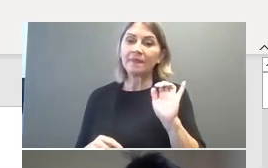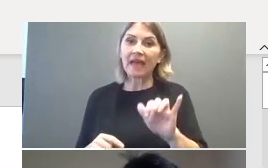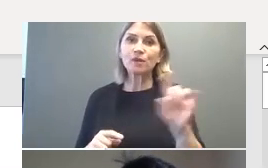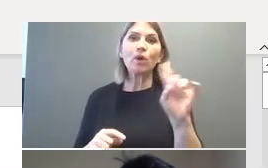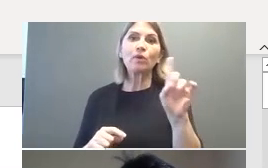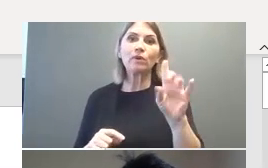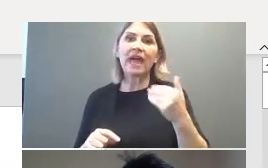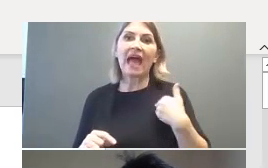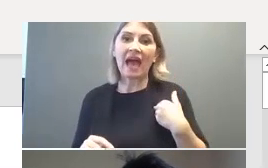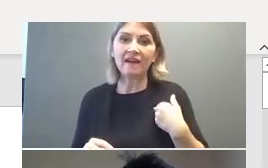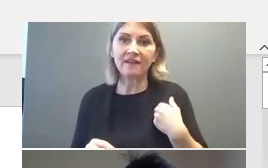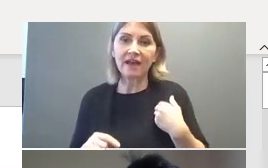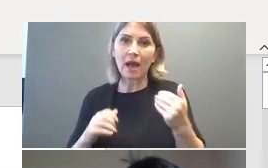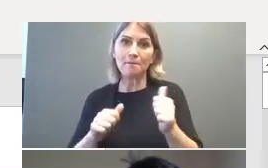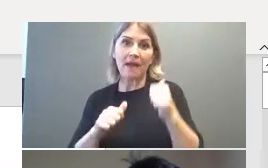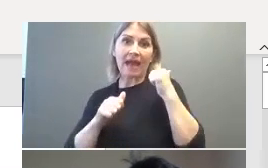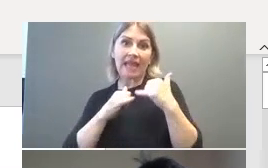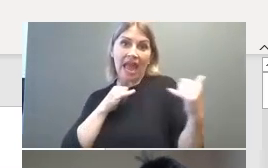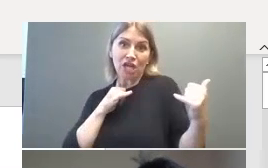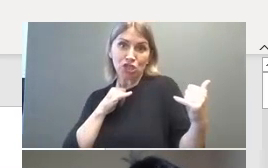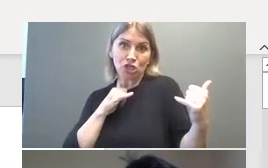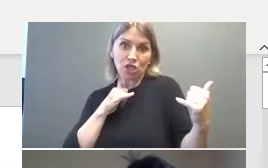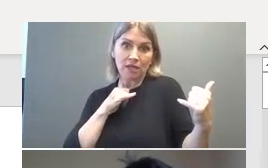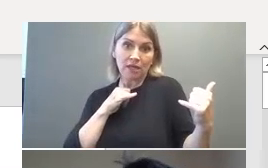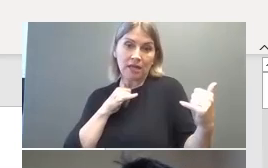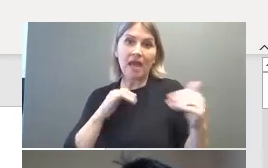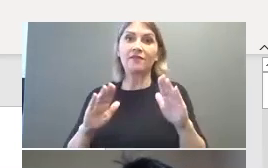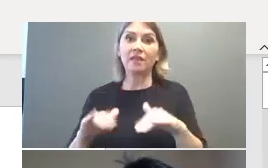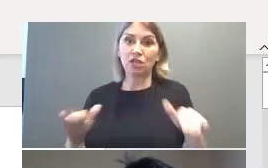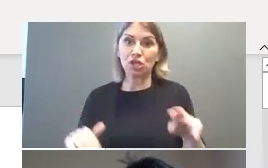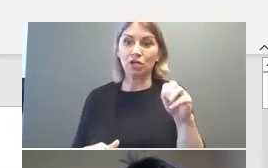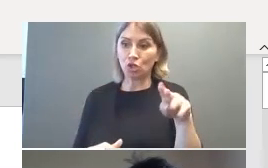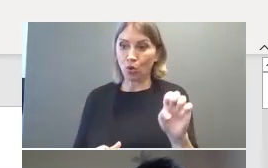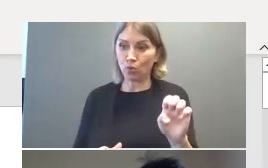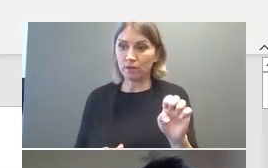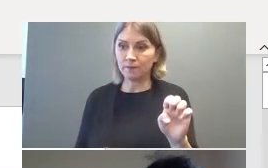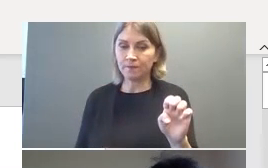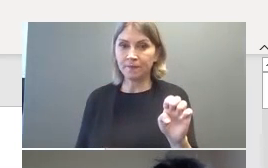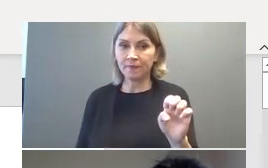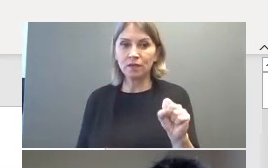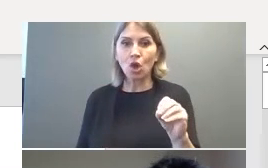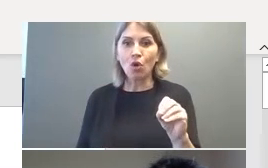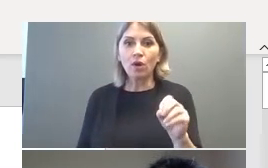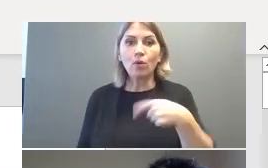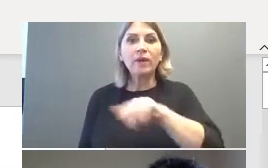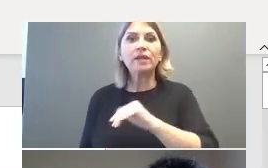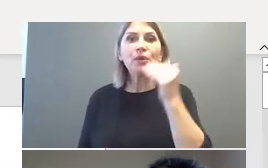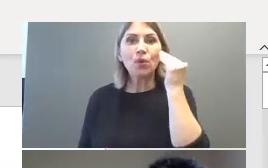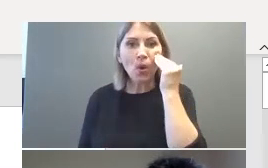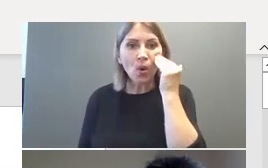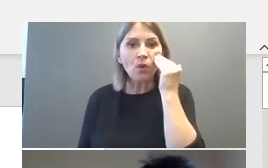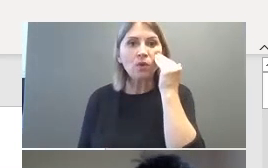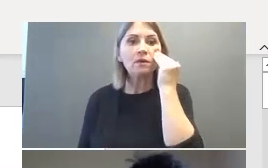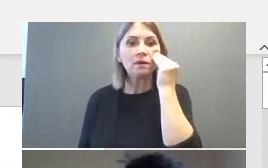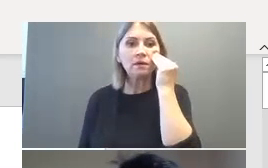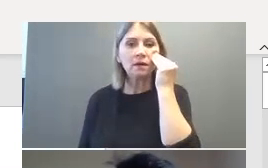a back edge connecting a child node back to a parent node, right? So we know, and let's look